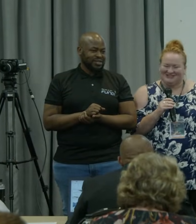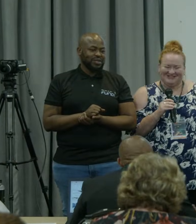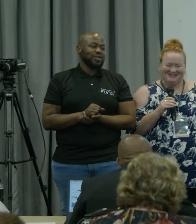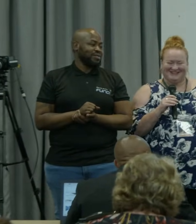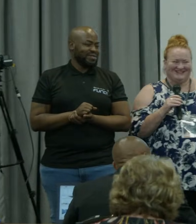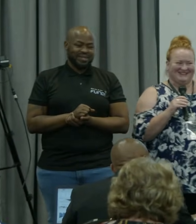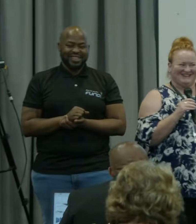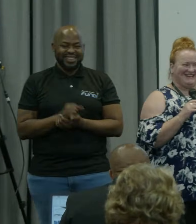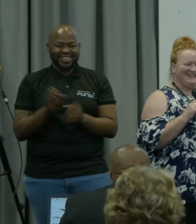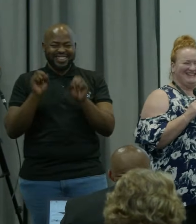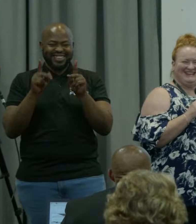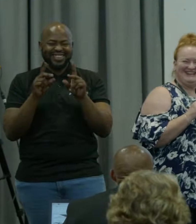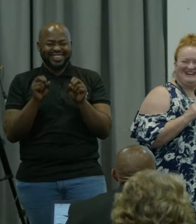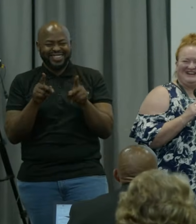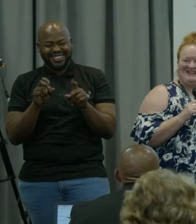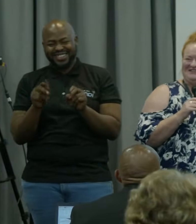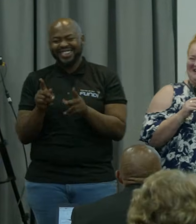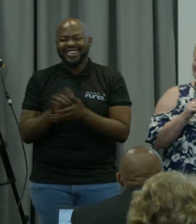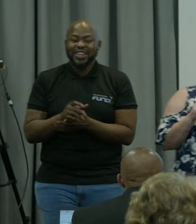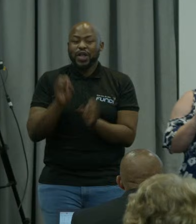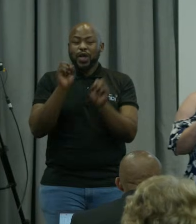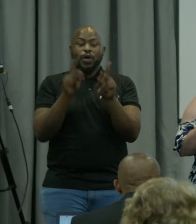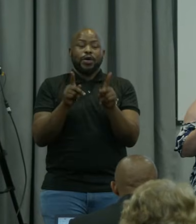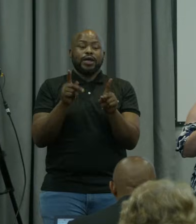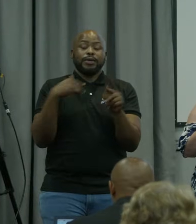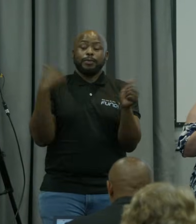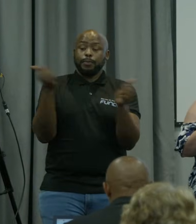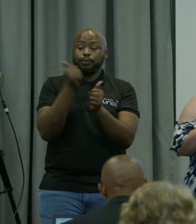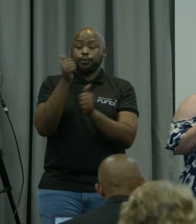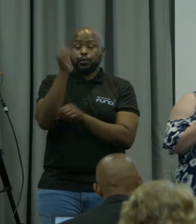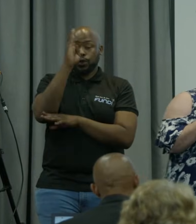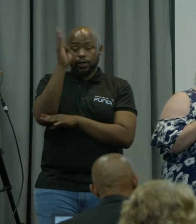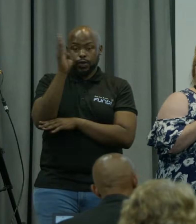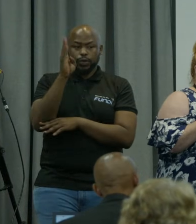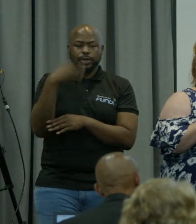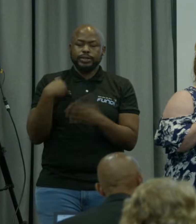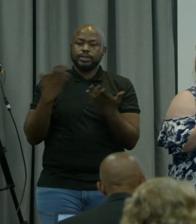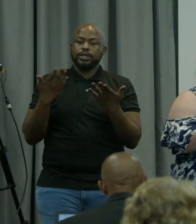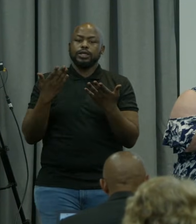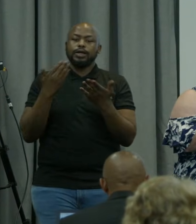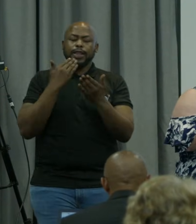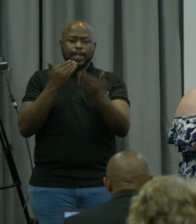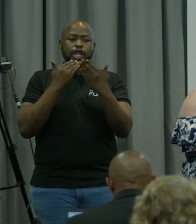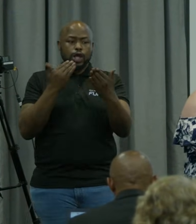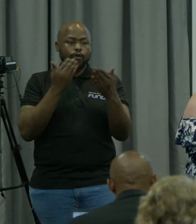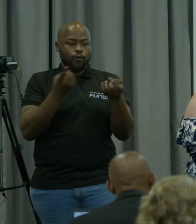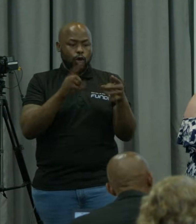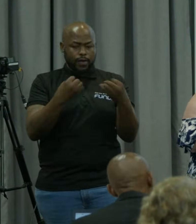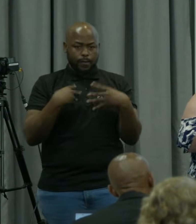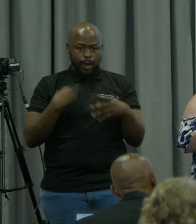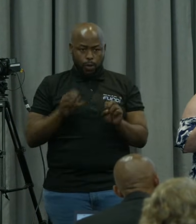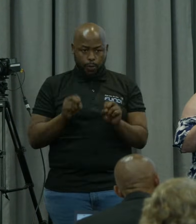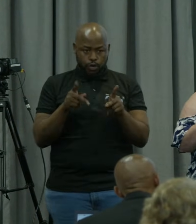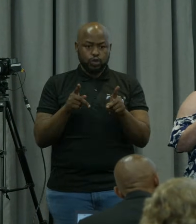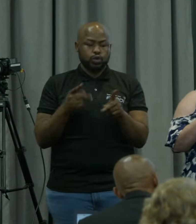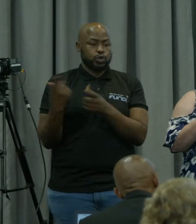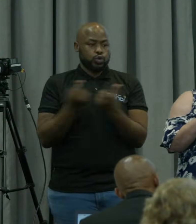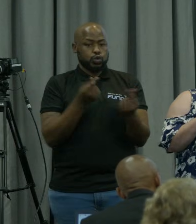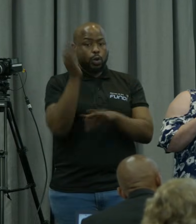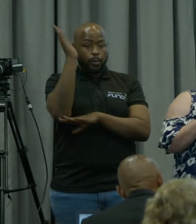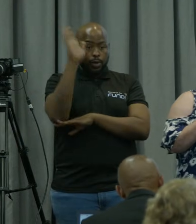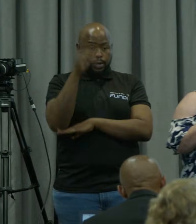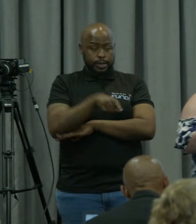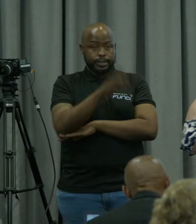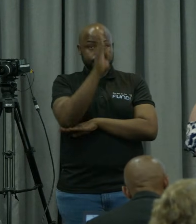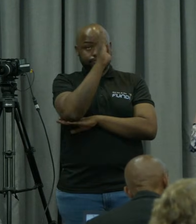to you. Okay. Right, good afternoon, everybody, and thank you so much for allowing me to do the presentation to you this